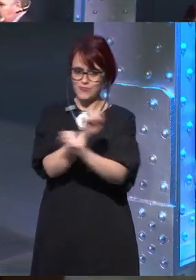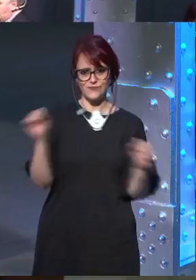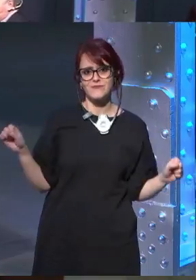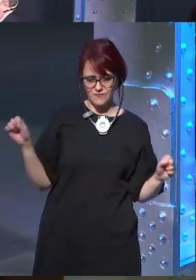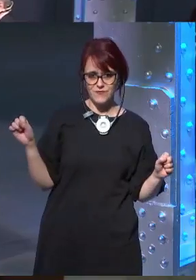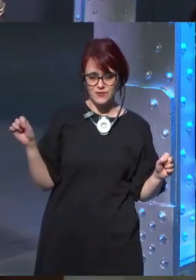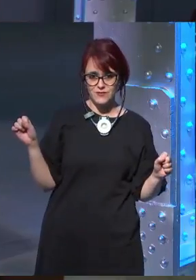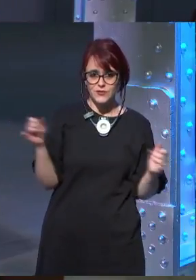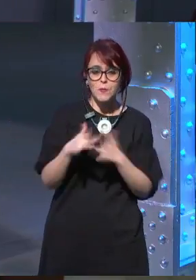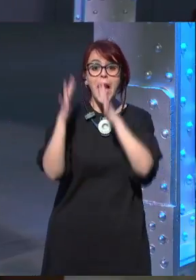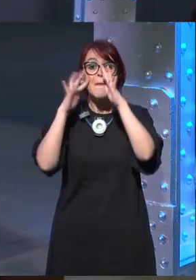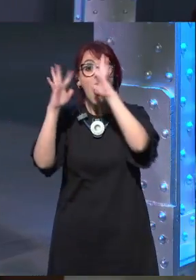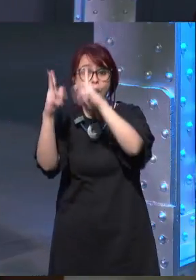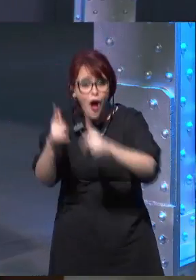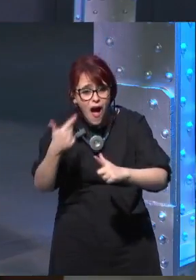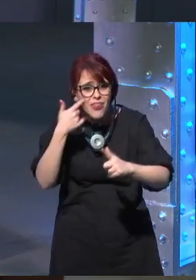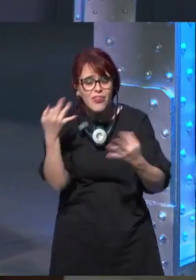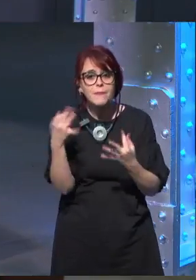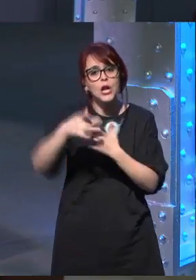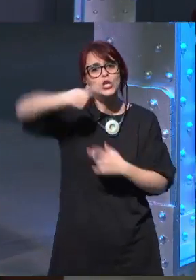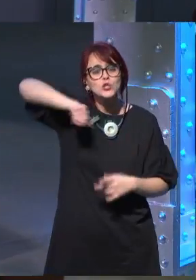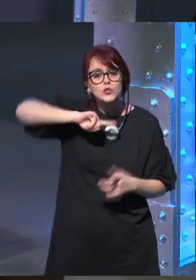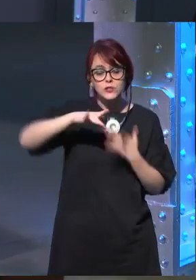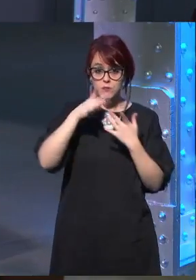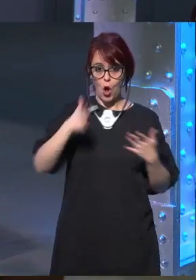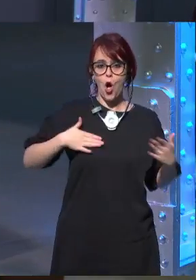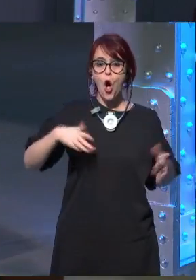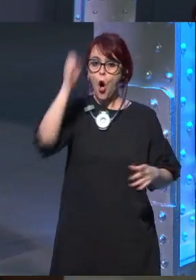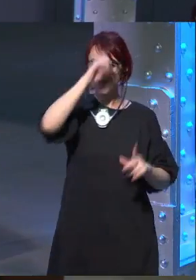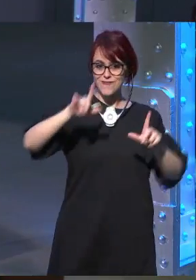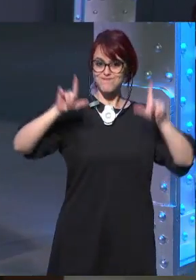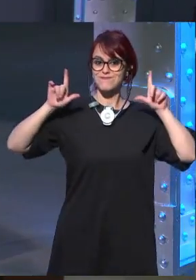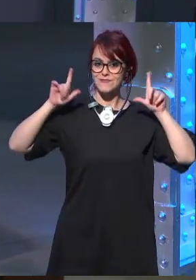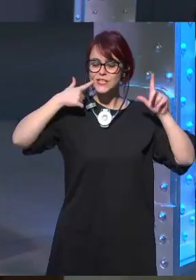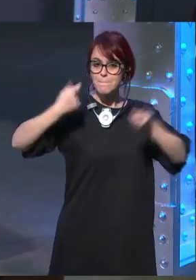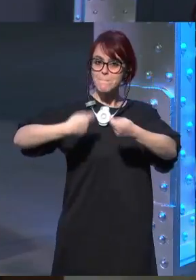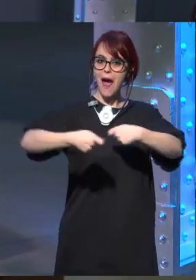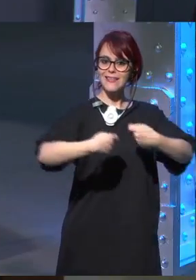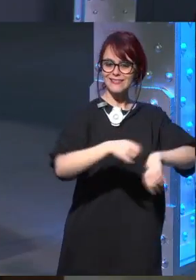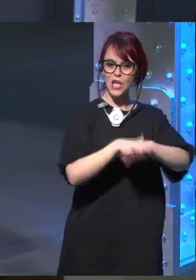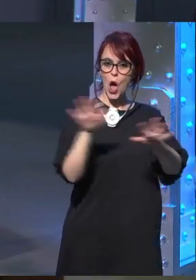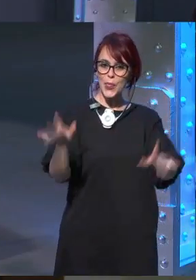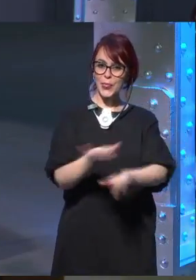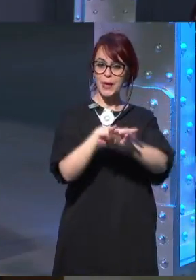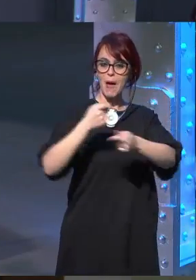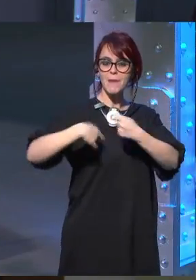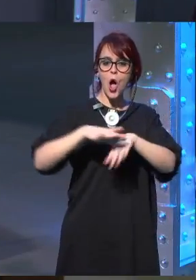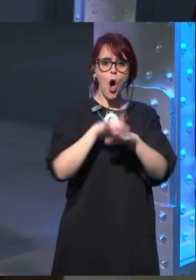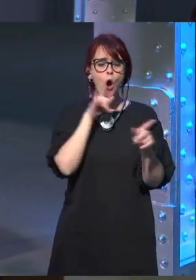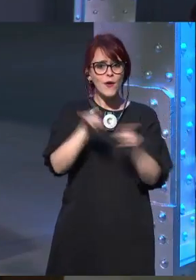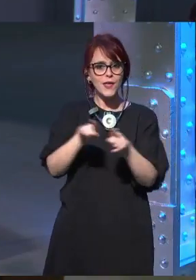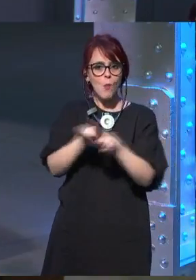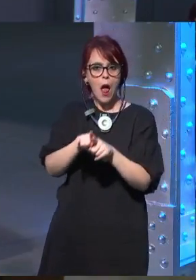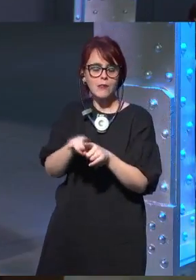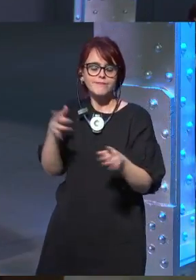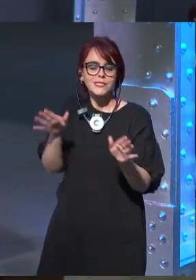helps. All right? That's a person who is marketing or selling or spamming. Now, what if that same person had said, you know, I